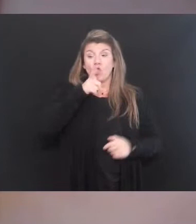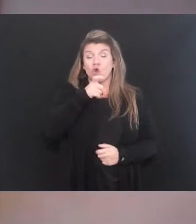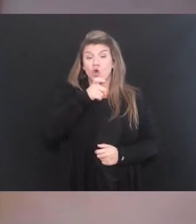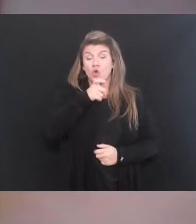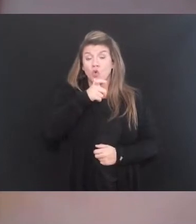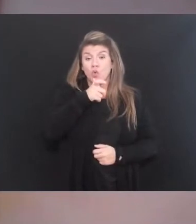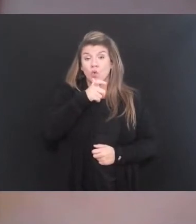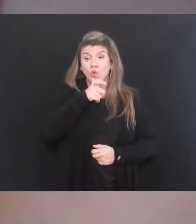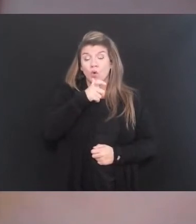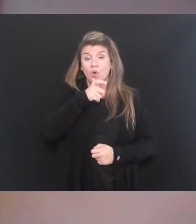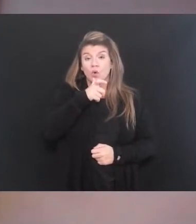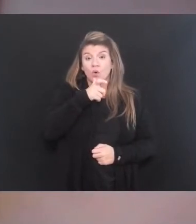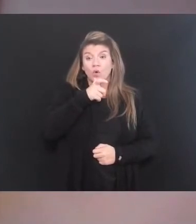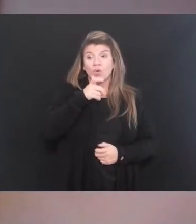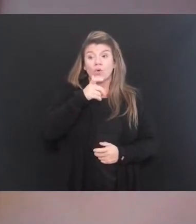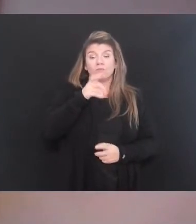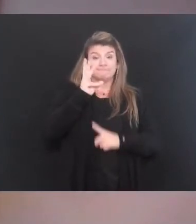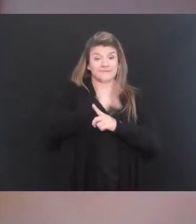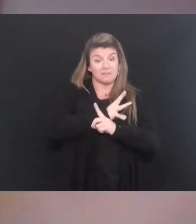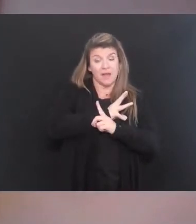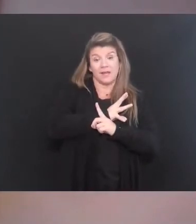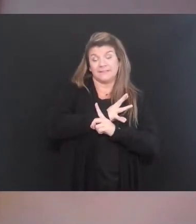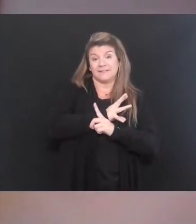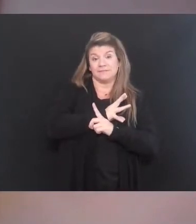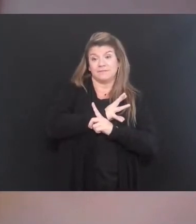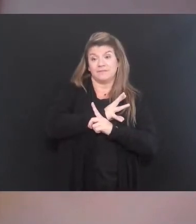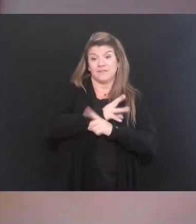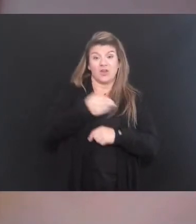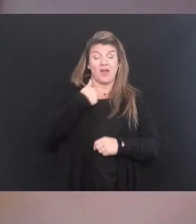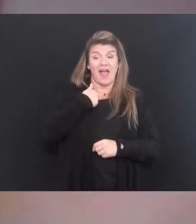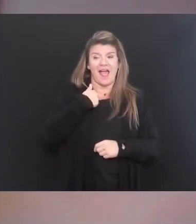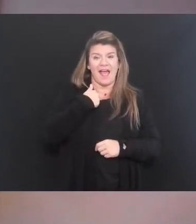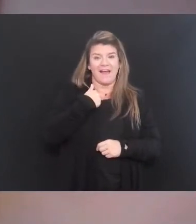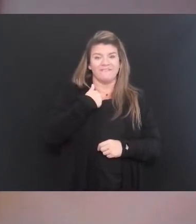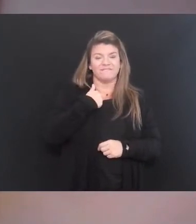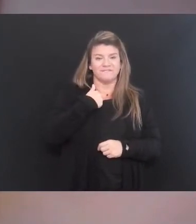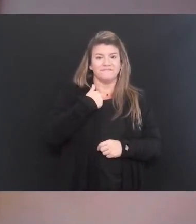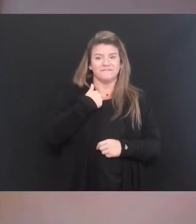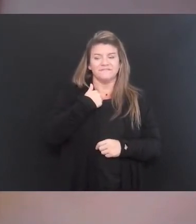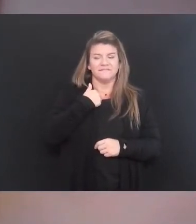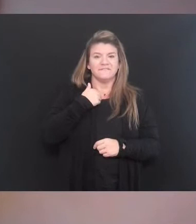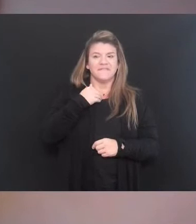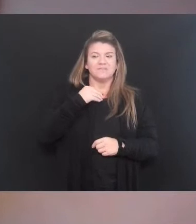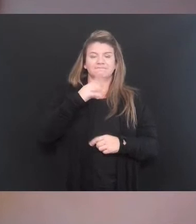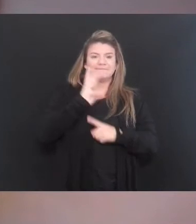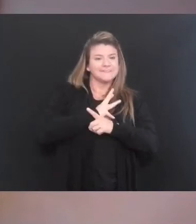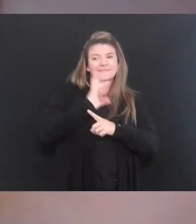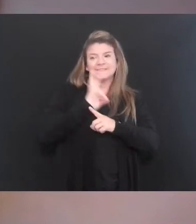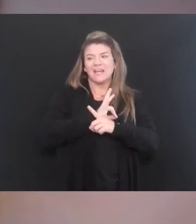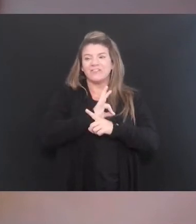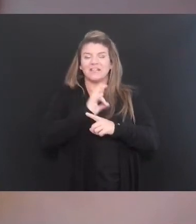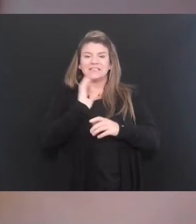been, 6 months or perhaps 8 months, depending on what the FDA and